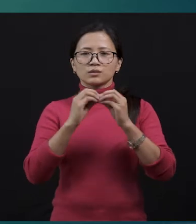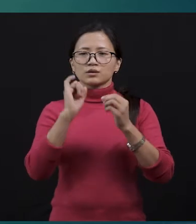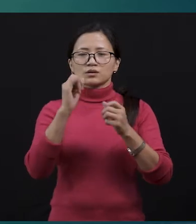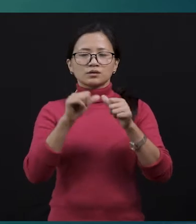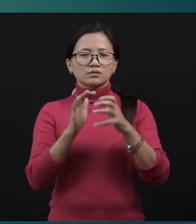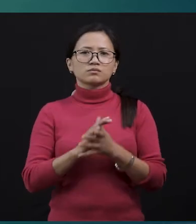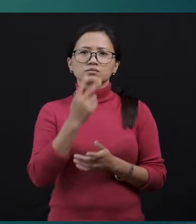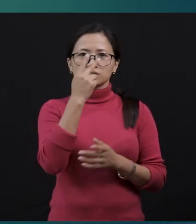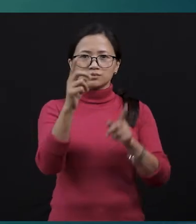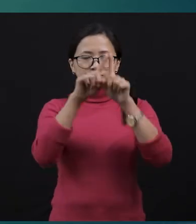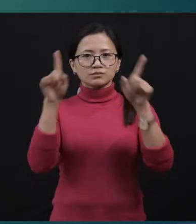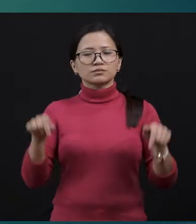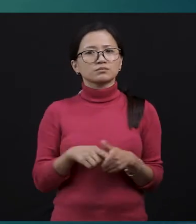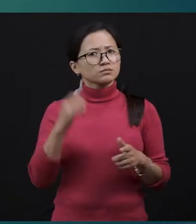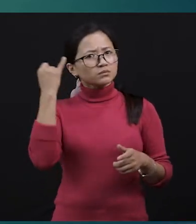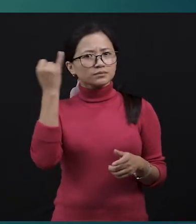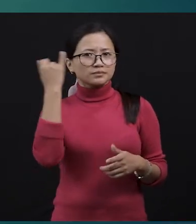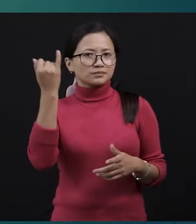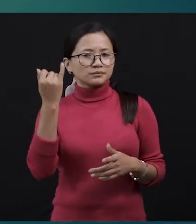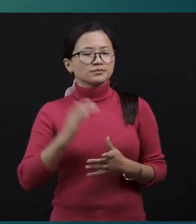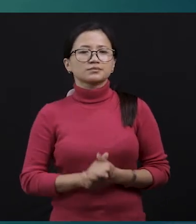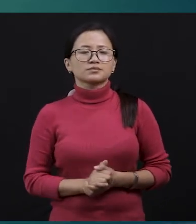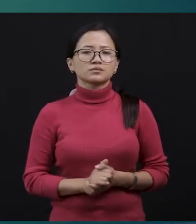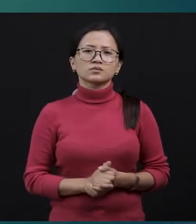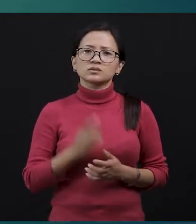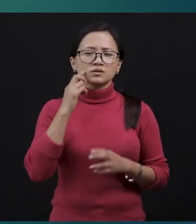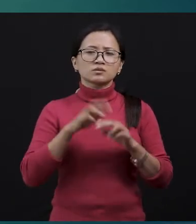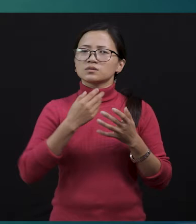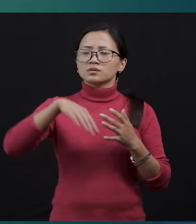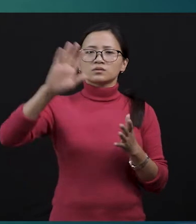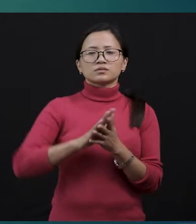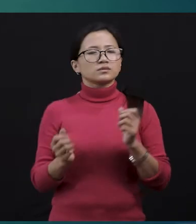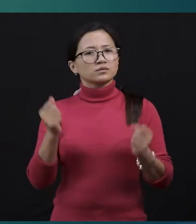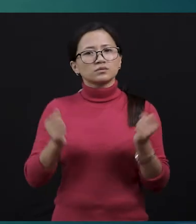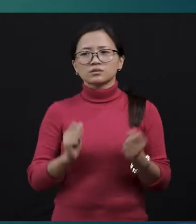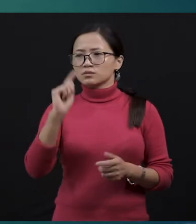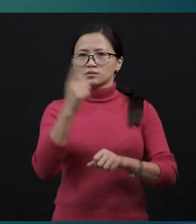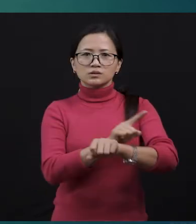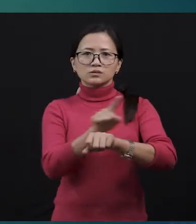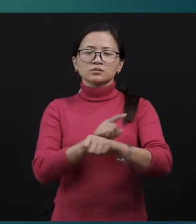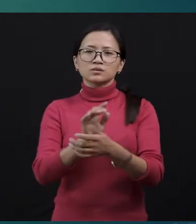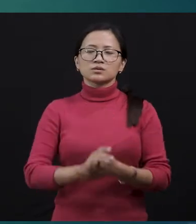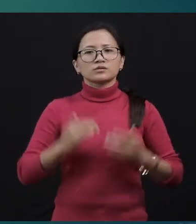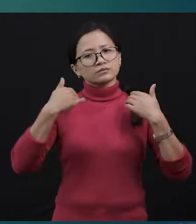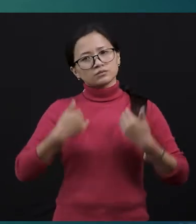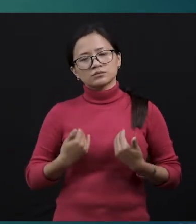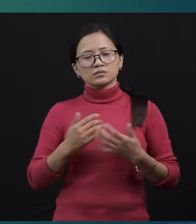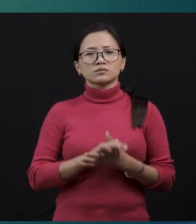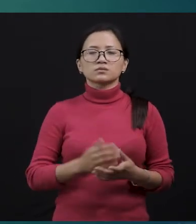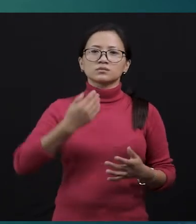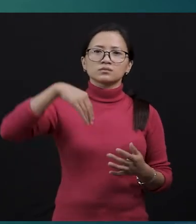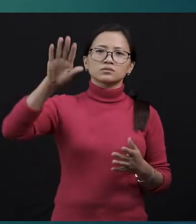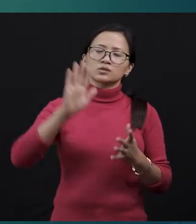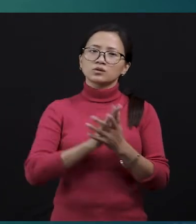in space. Can you imagine that? If you were going on a car for one day, that too you feel tired. But they